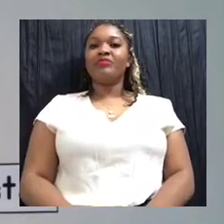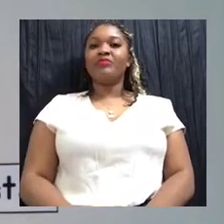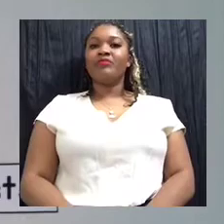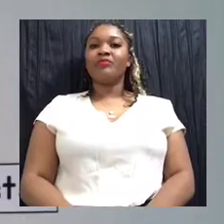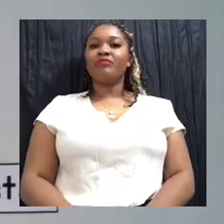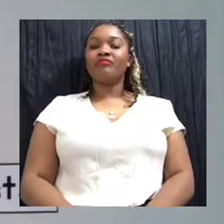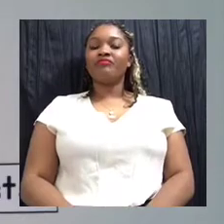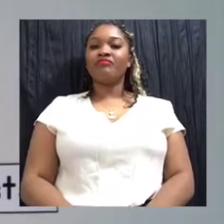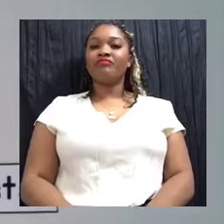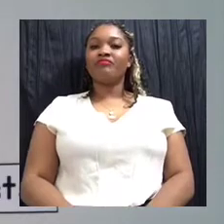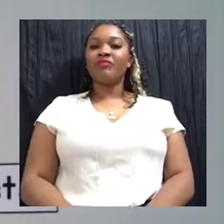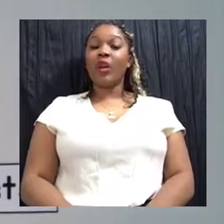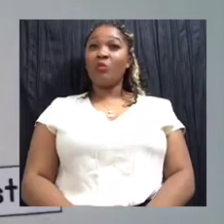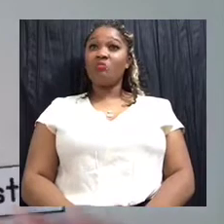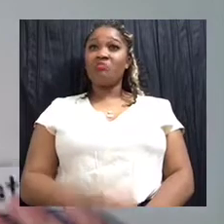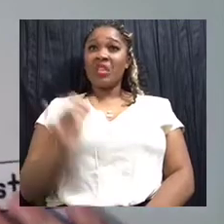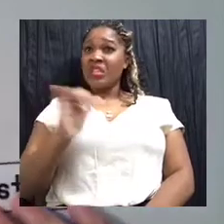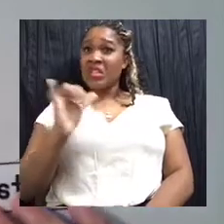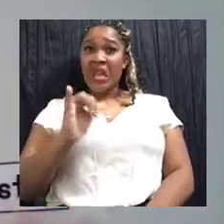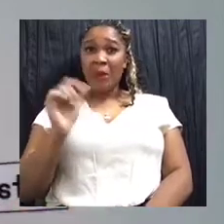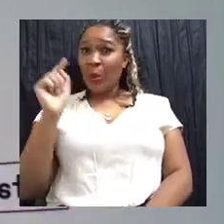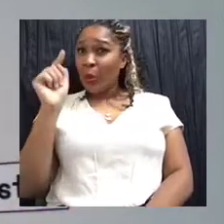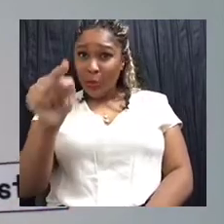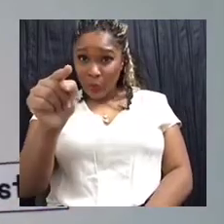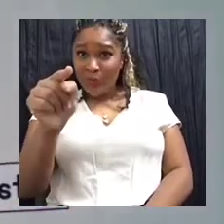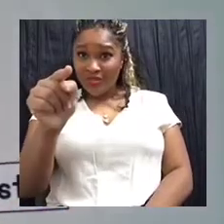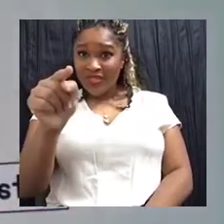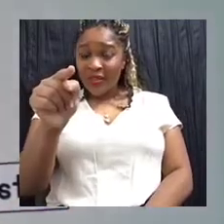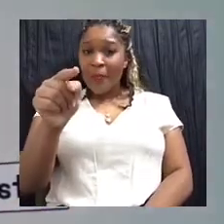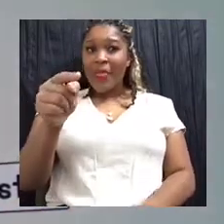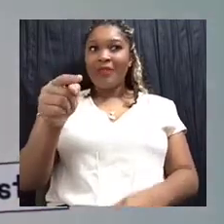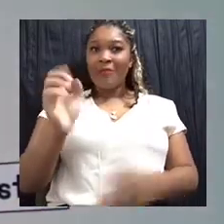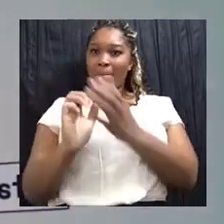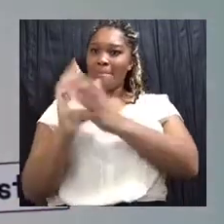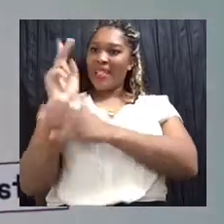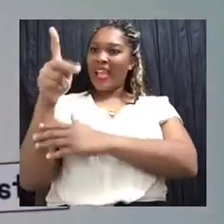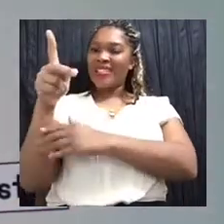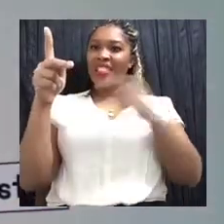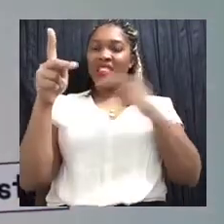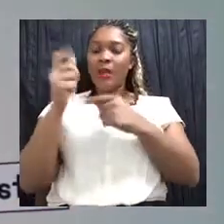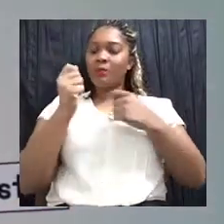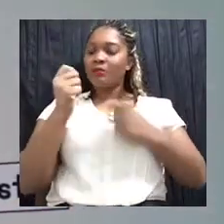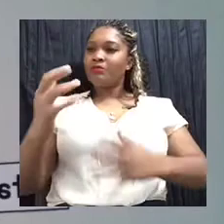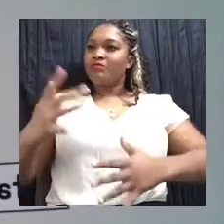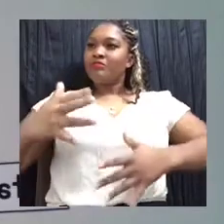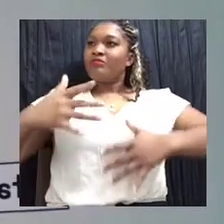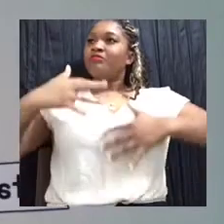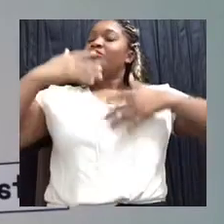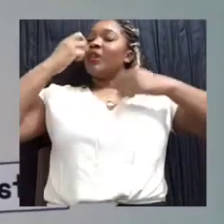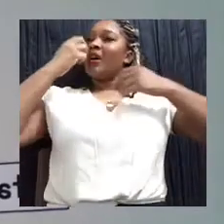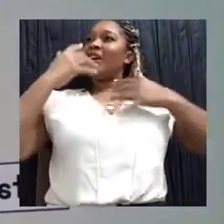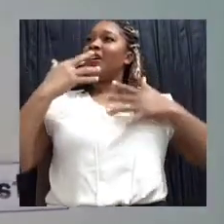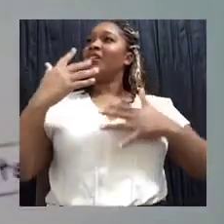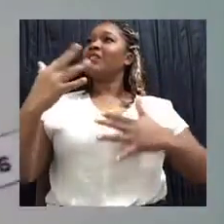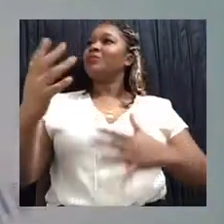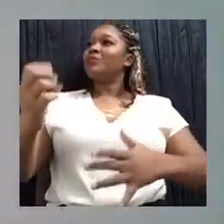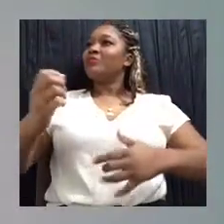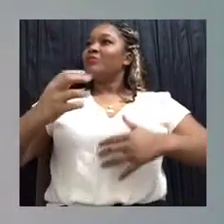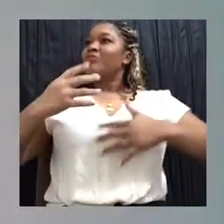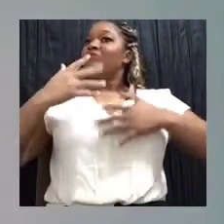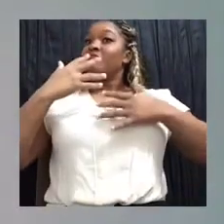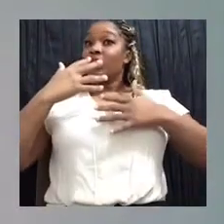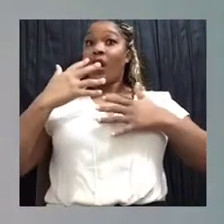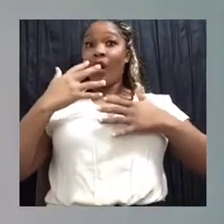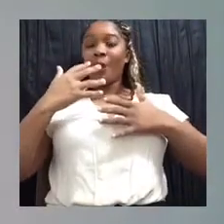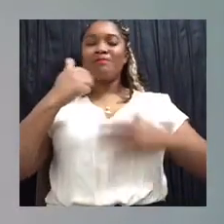So just like you, plants breathe. I have a question for